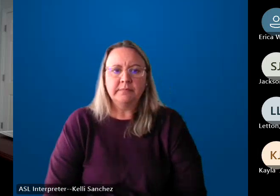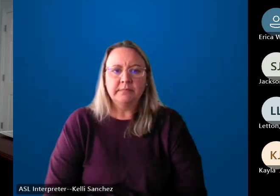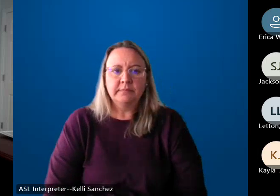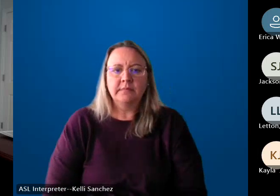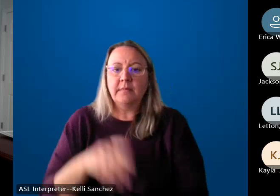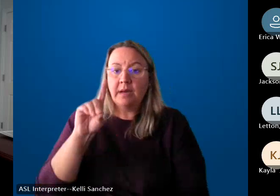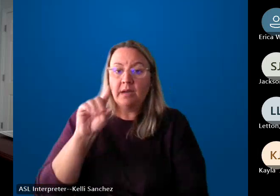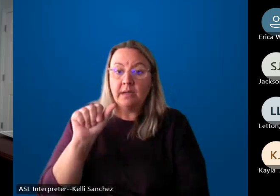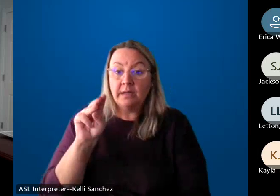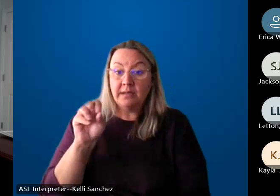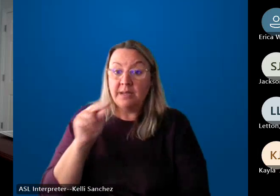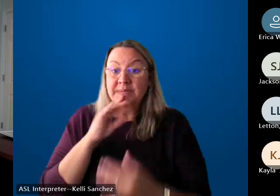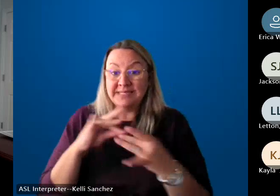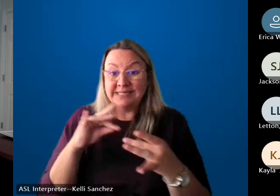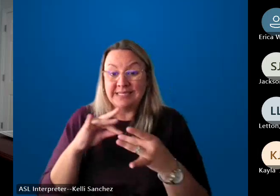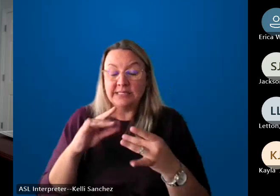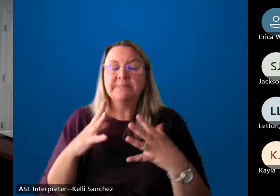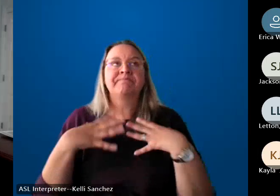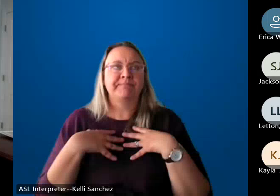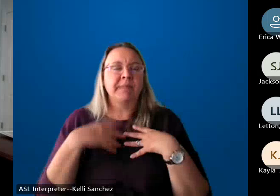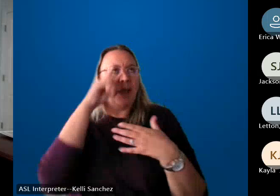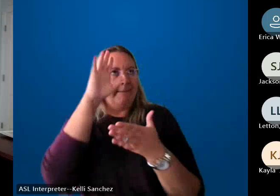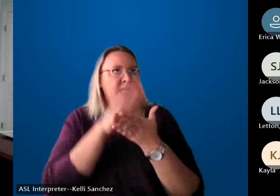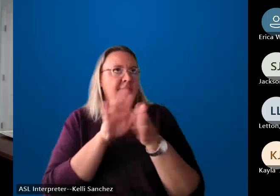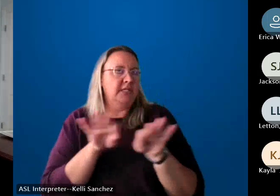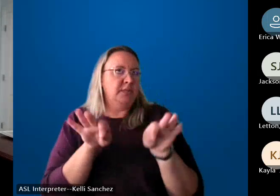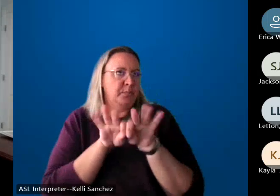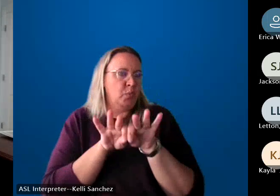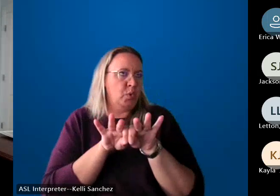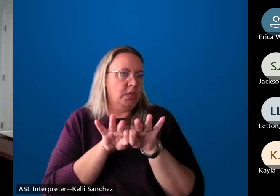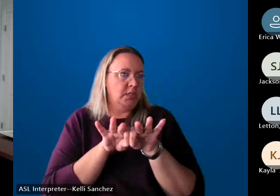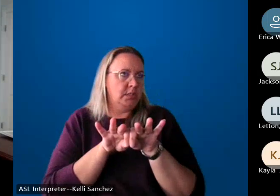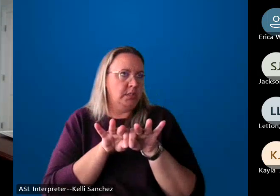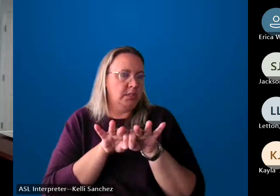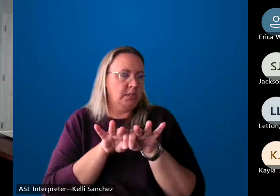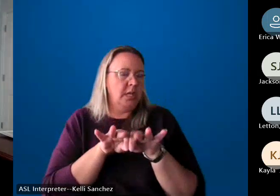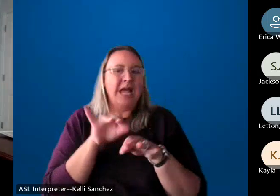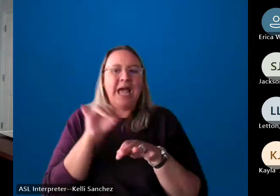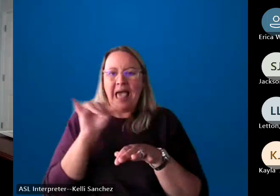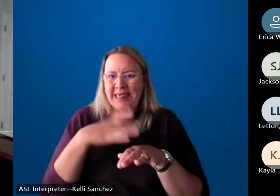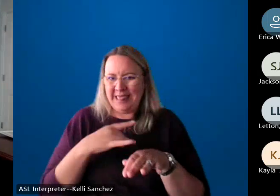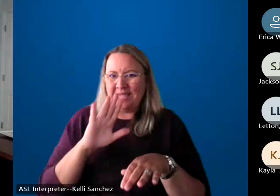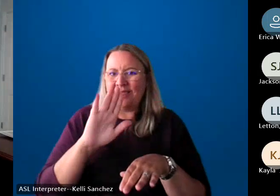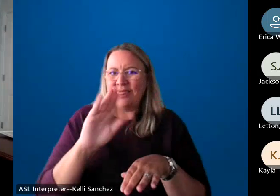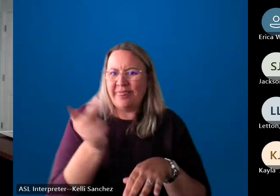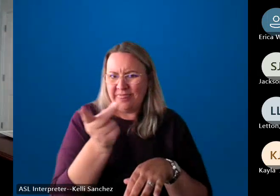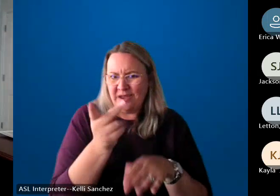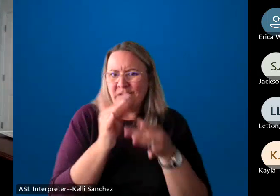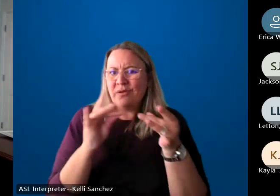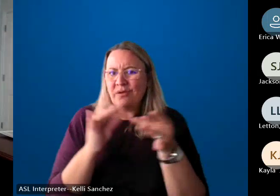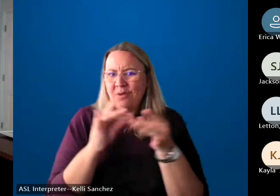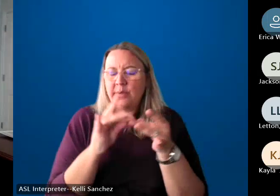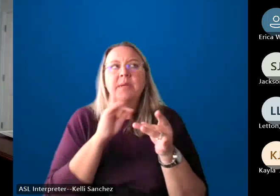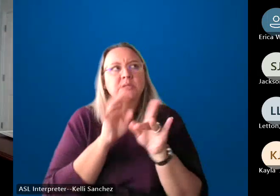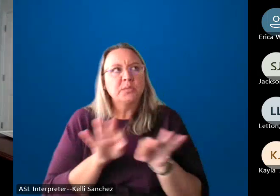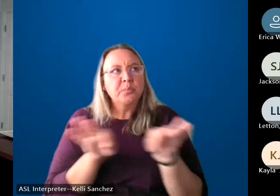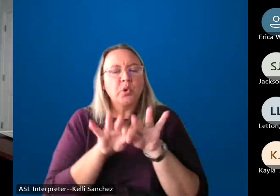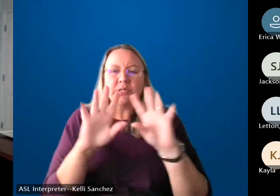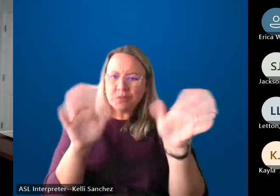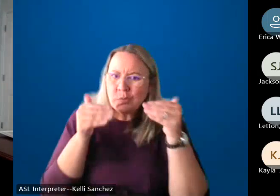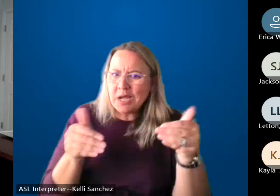I believe that it's important. I like what Tara said. I like what Jean said. I think that it's very important to go ahead